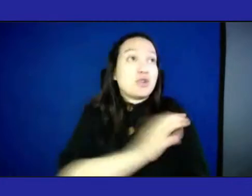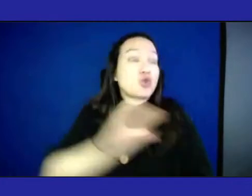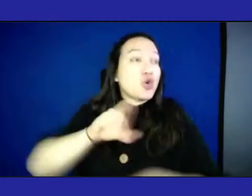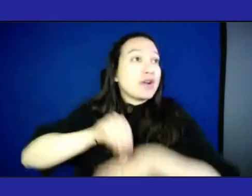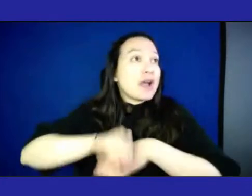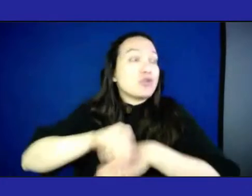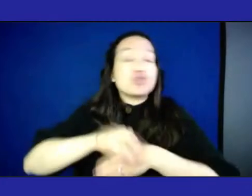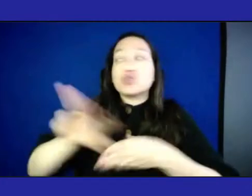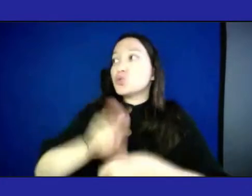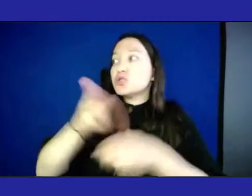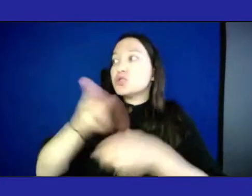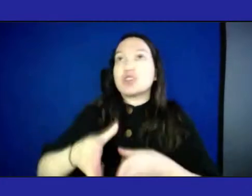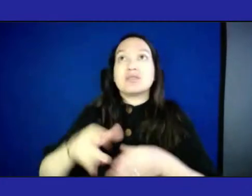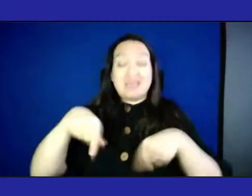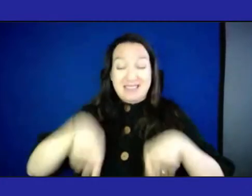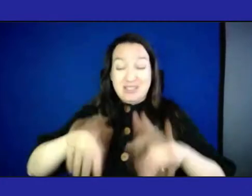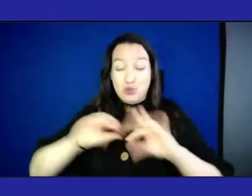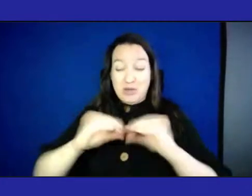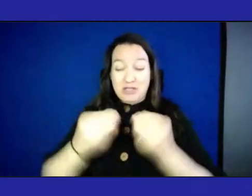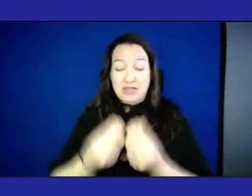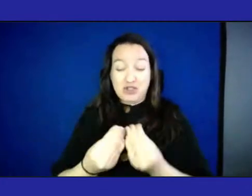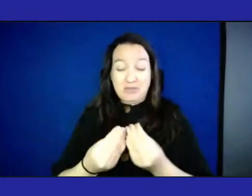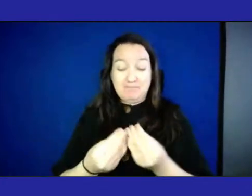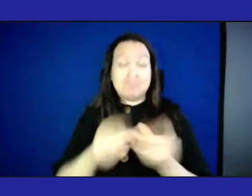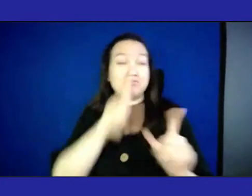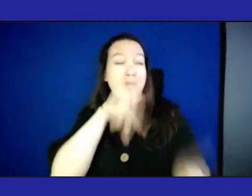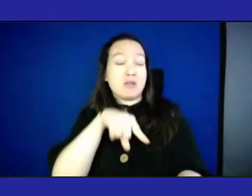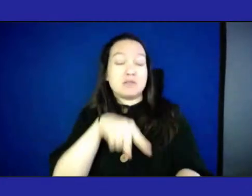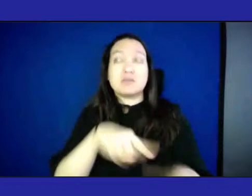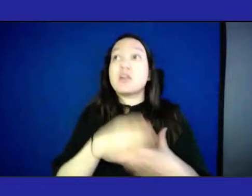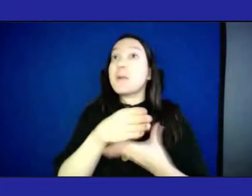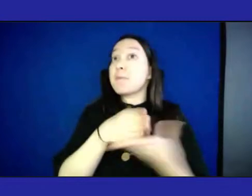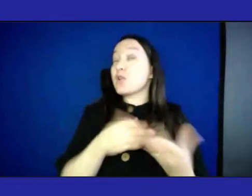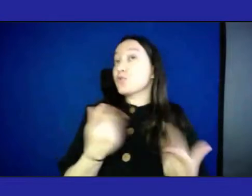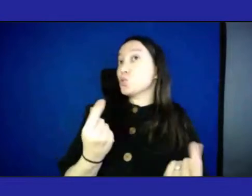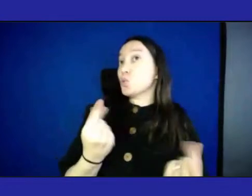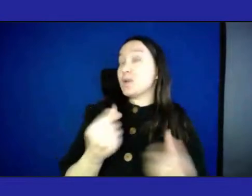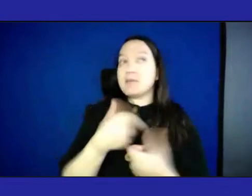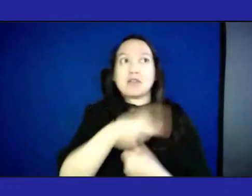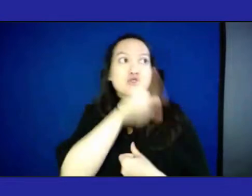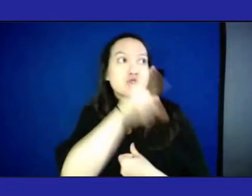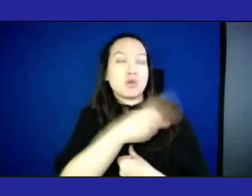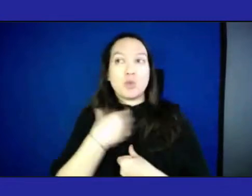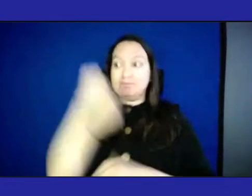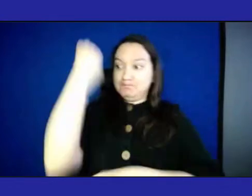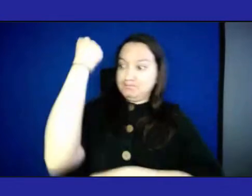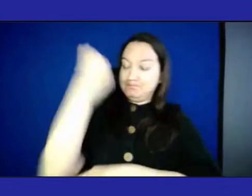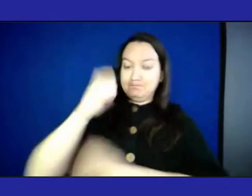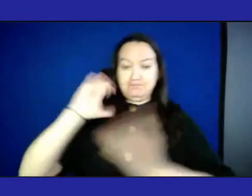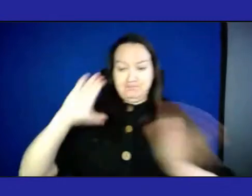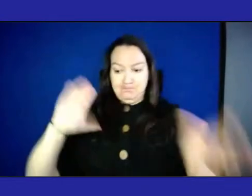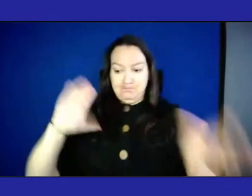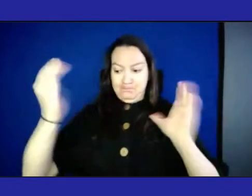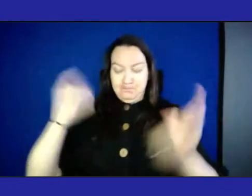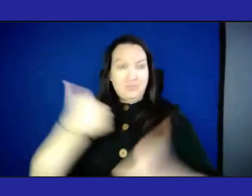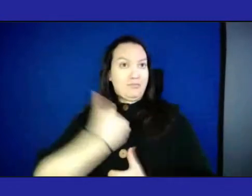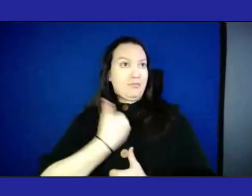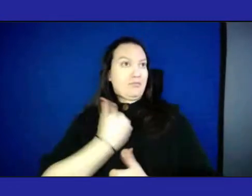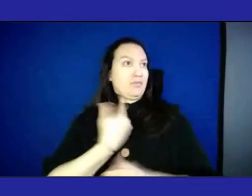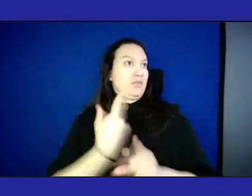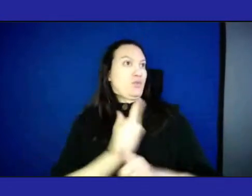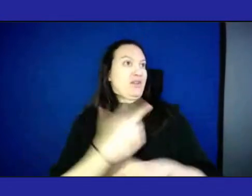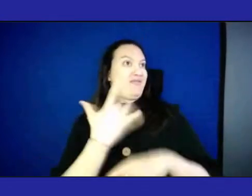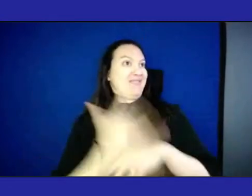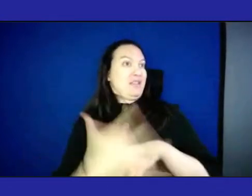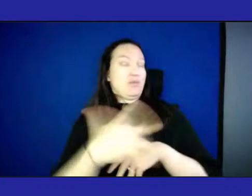everybody within our organization. But part of what we want to do is really make sure that we're benchmarking ourselves appropriately about what's available out there in